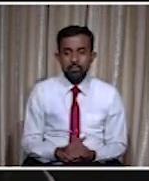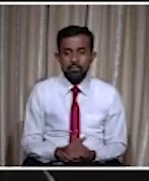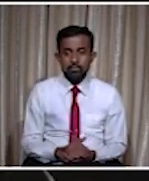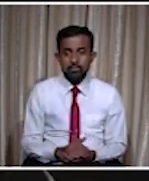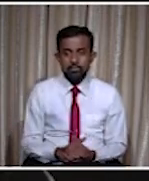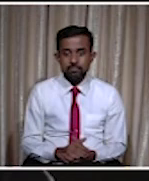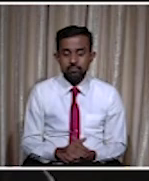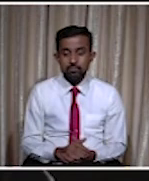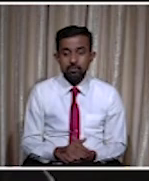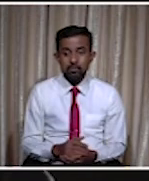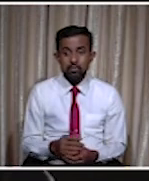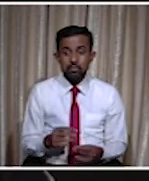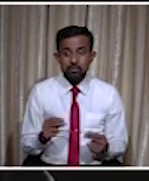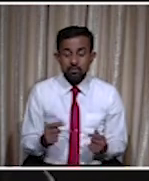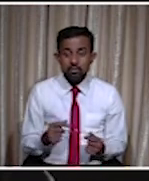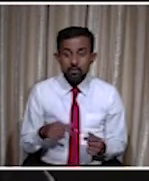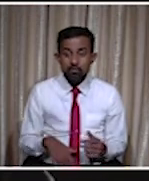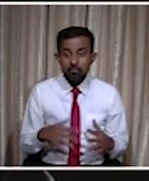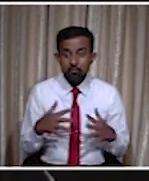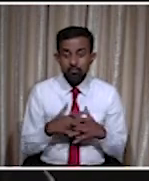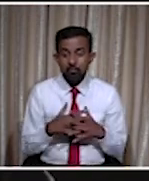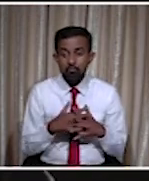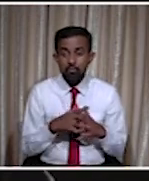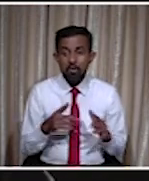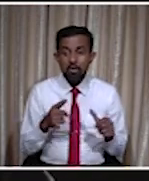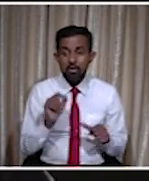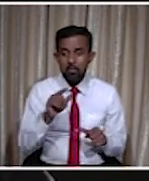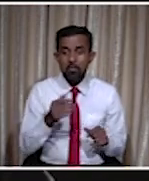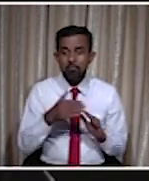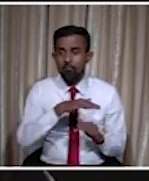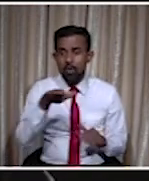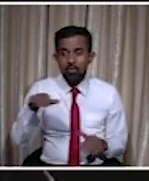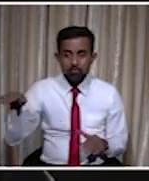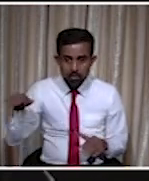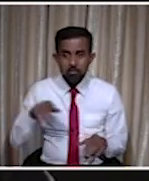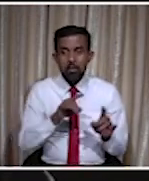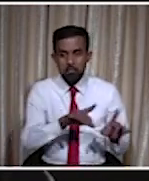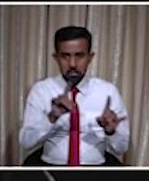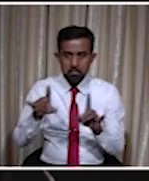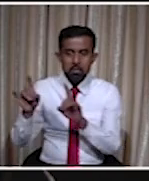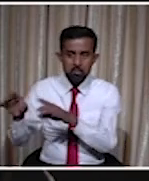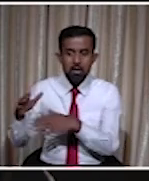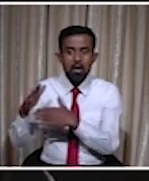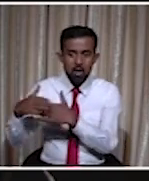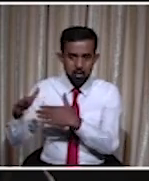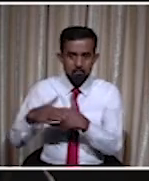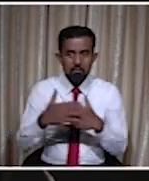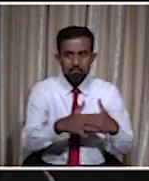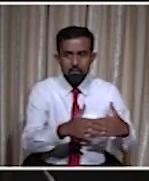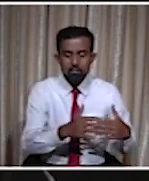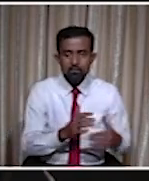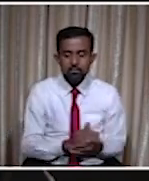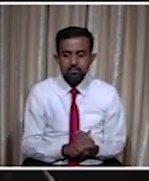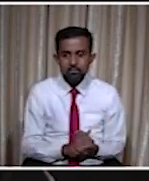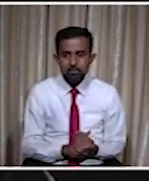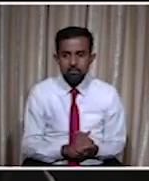areas which have been seriously affected by these floods. And hundreds of people have been displaced and the houses